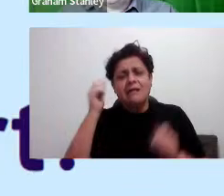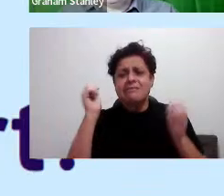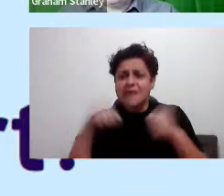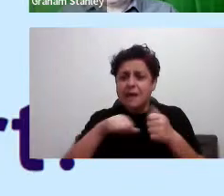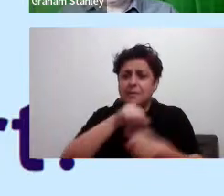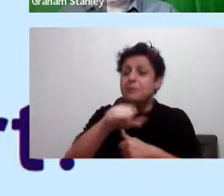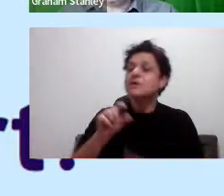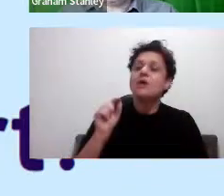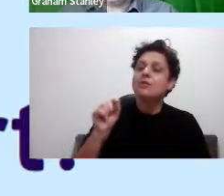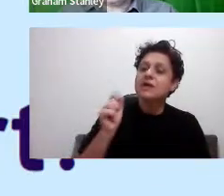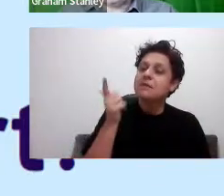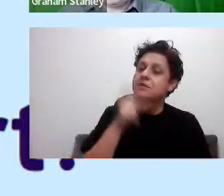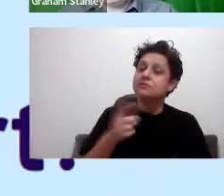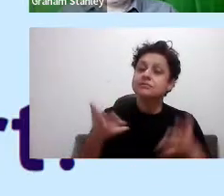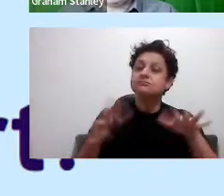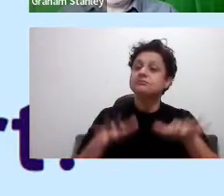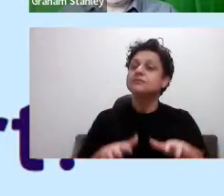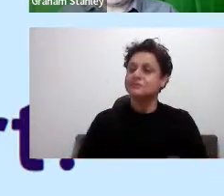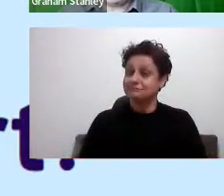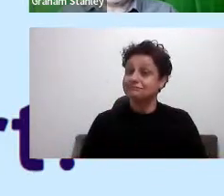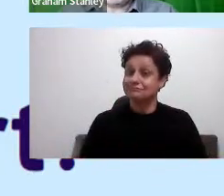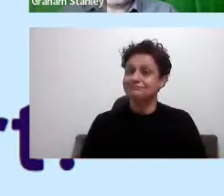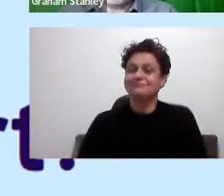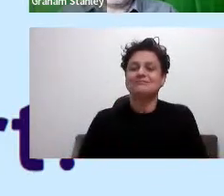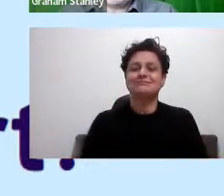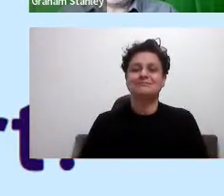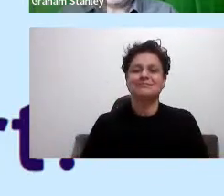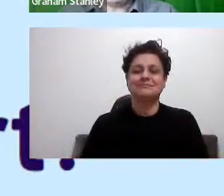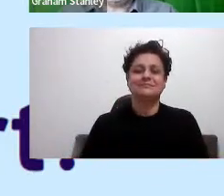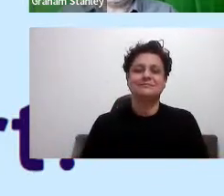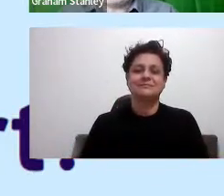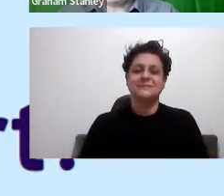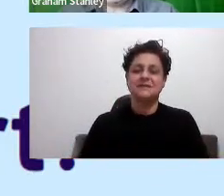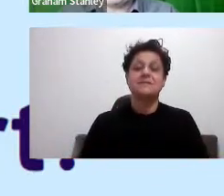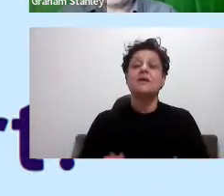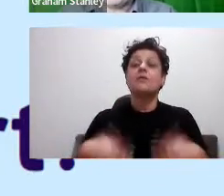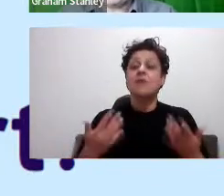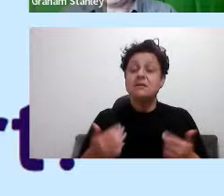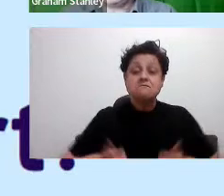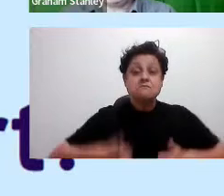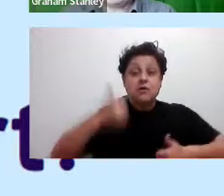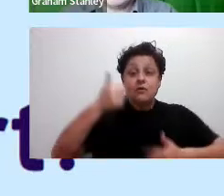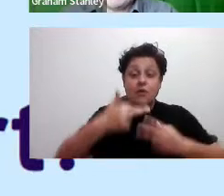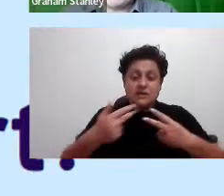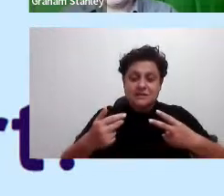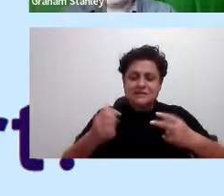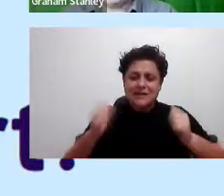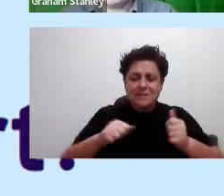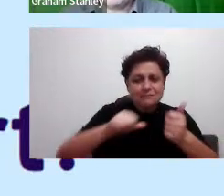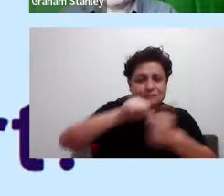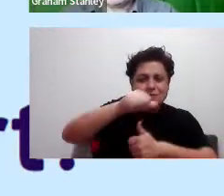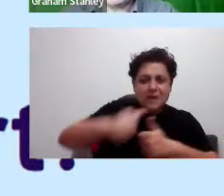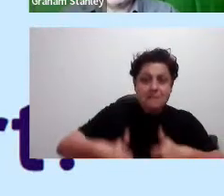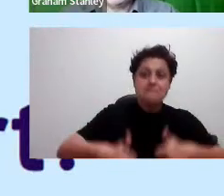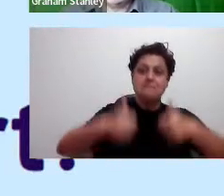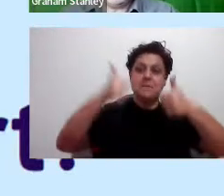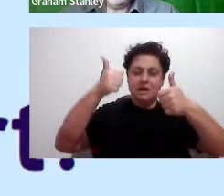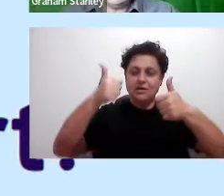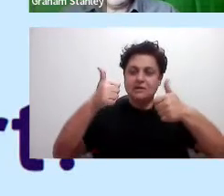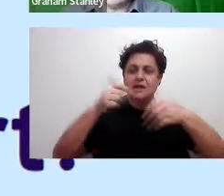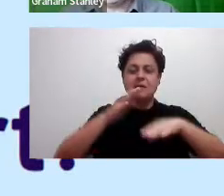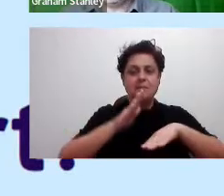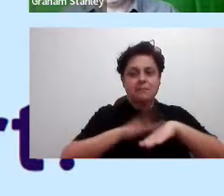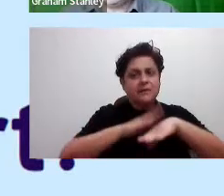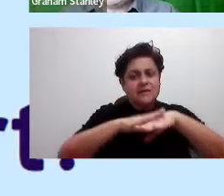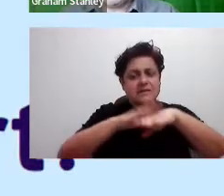What improvements can you make to making more inclusive practice in your classroom, be it online or face-to-face? What do you